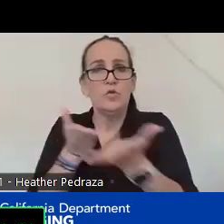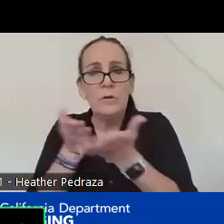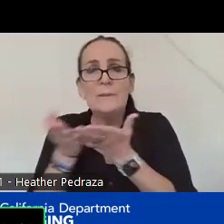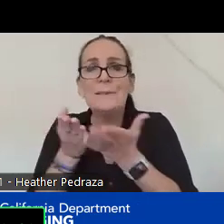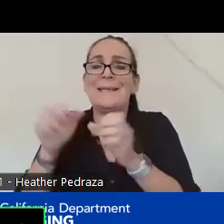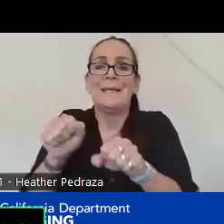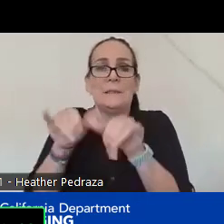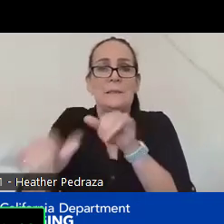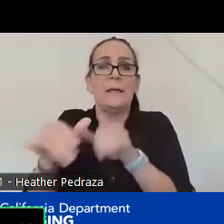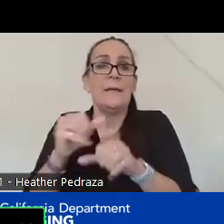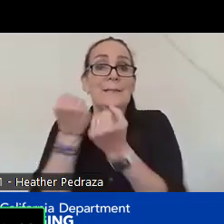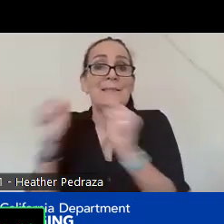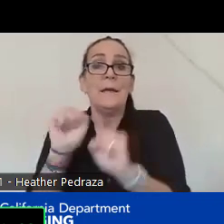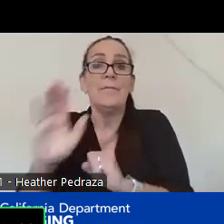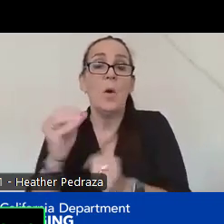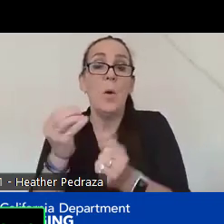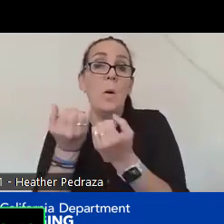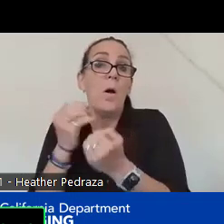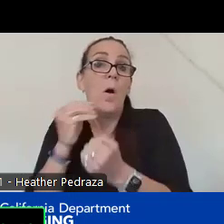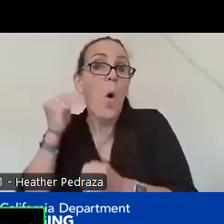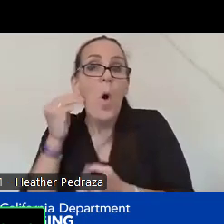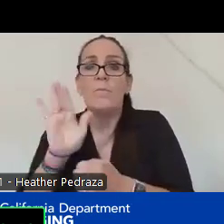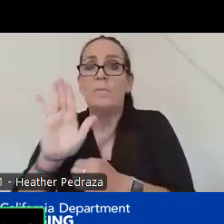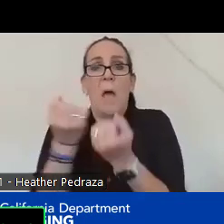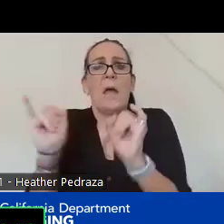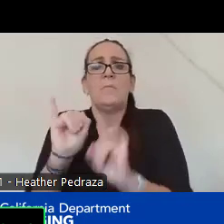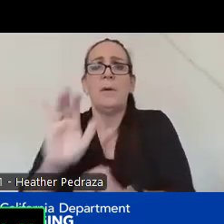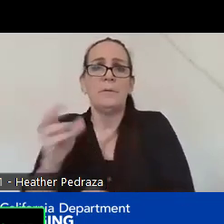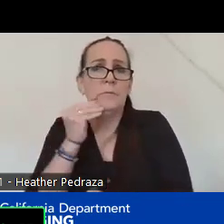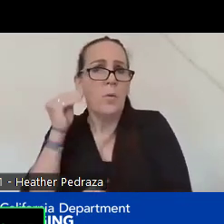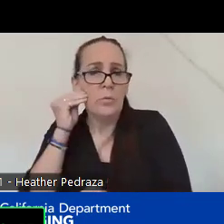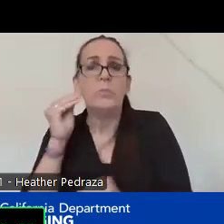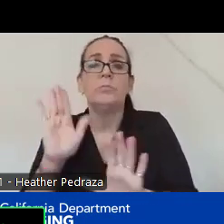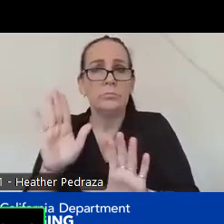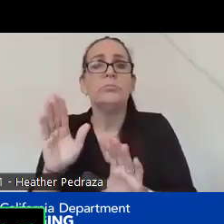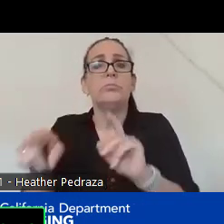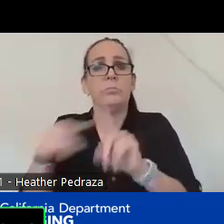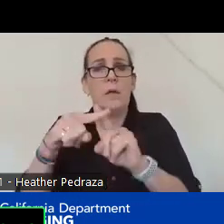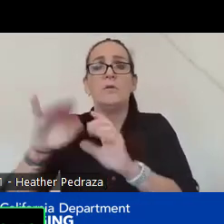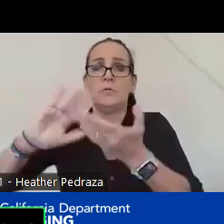homes, but independent in their homes and communities.